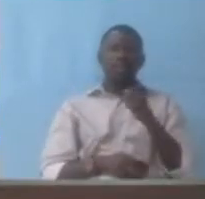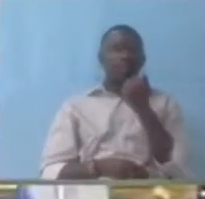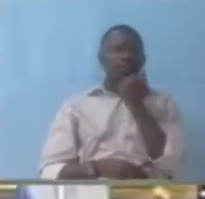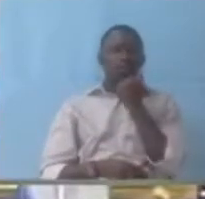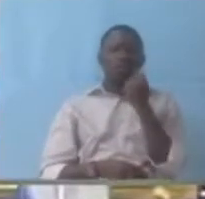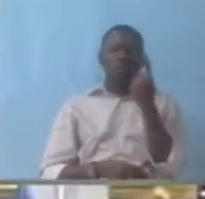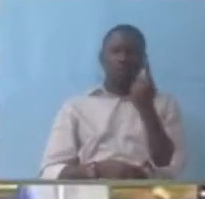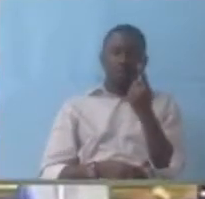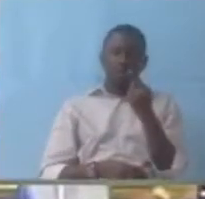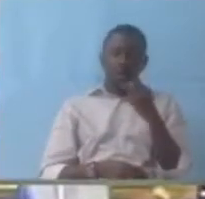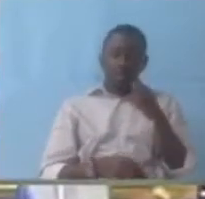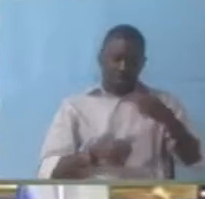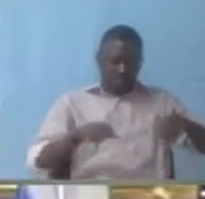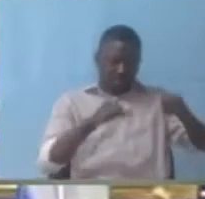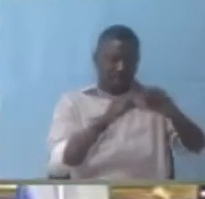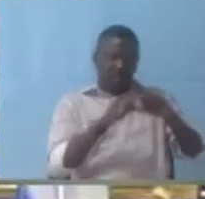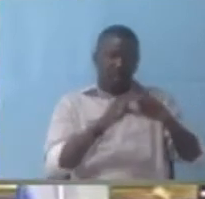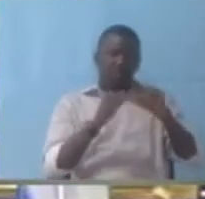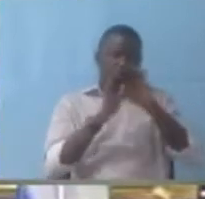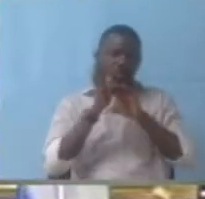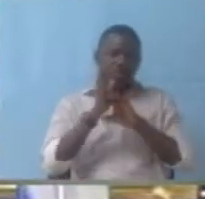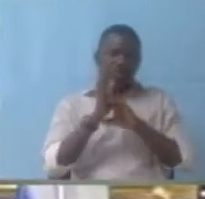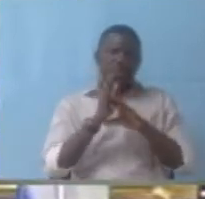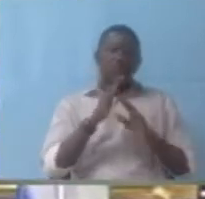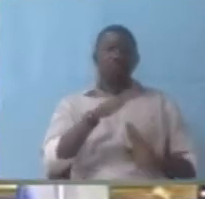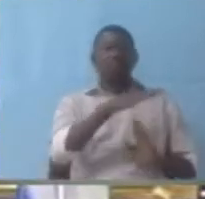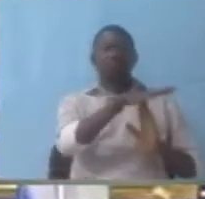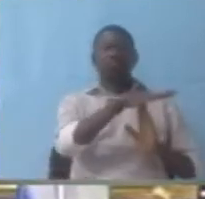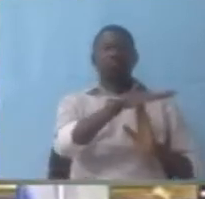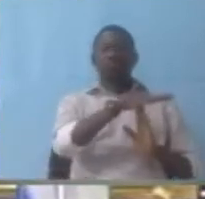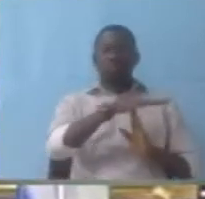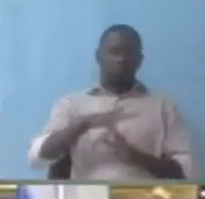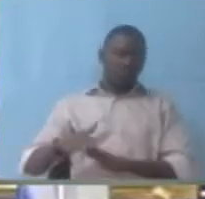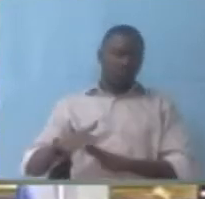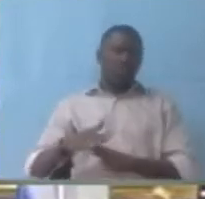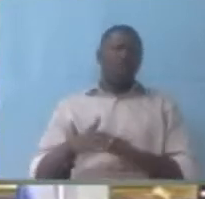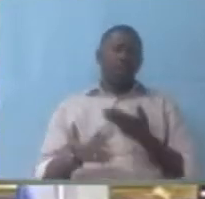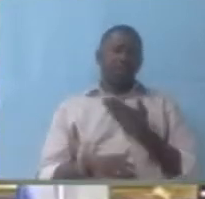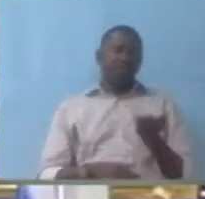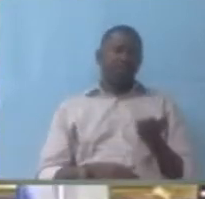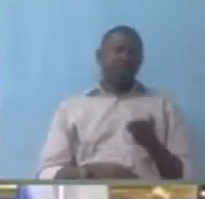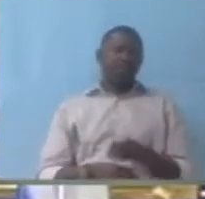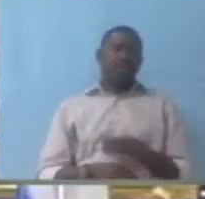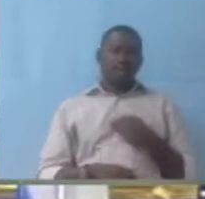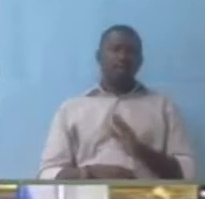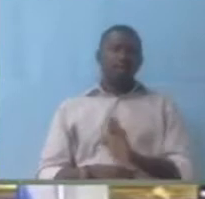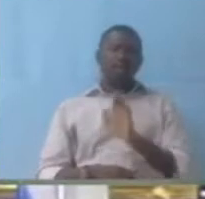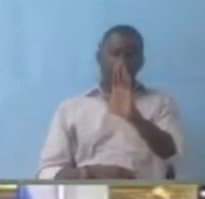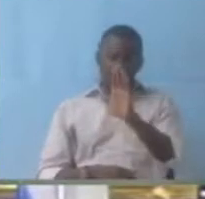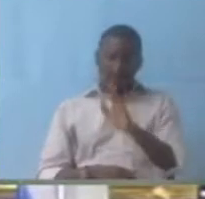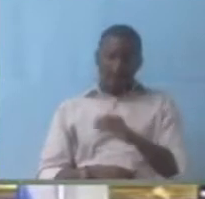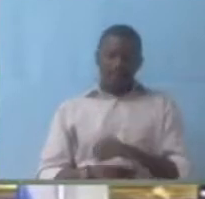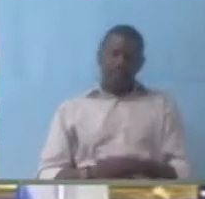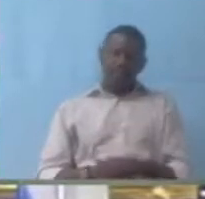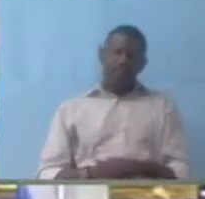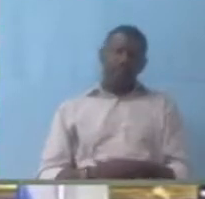constitution had been suspended. Decree number one. Na banko luwa buko katama minna. And later on in decree. Dol bijel